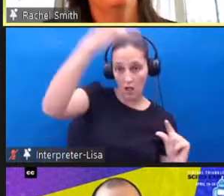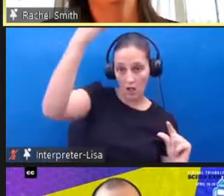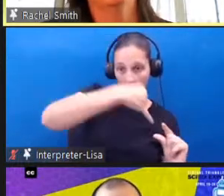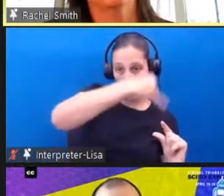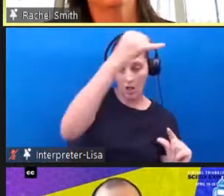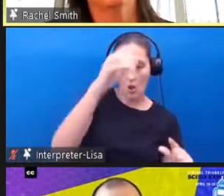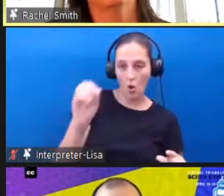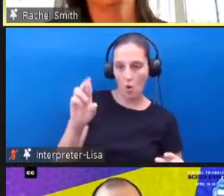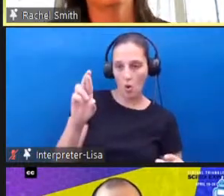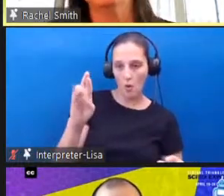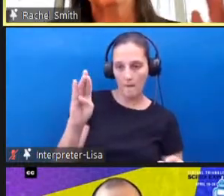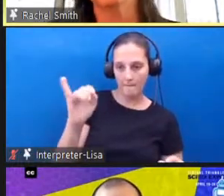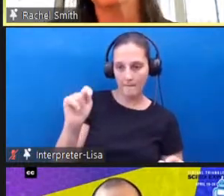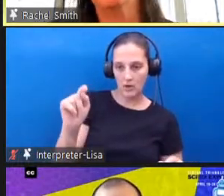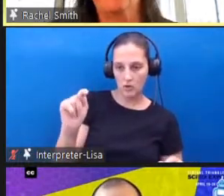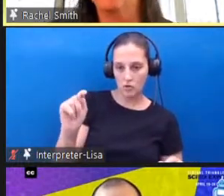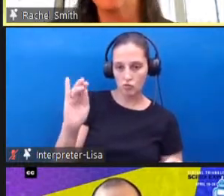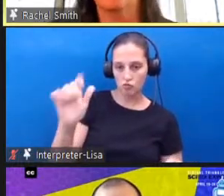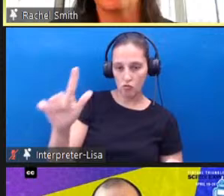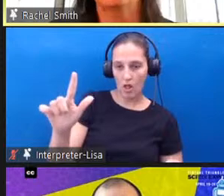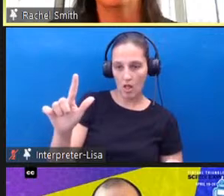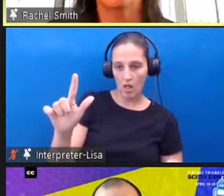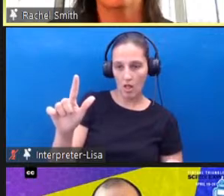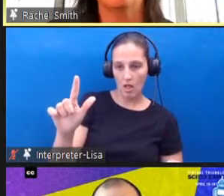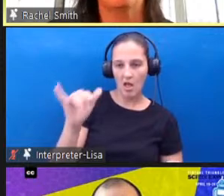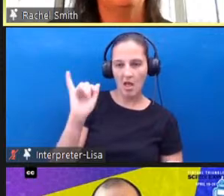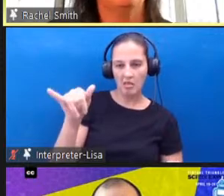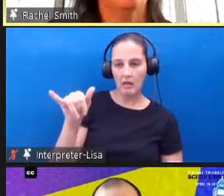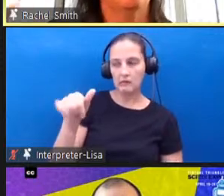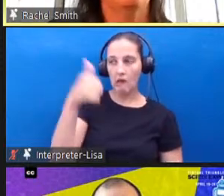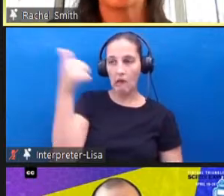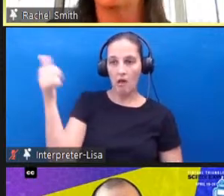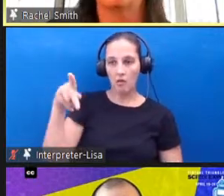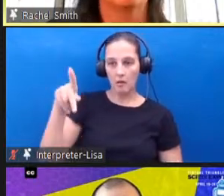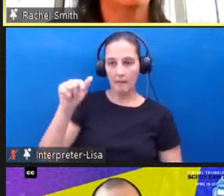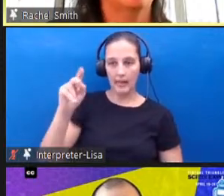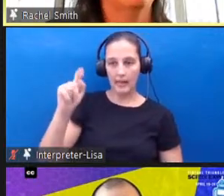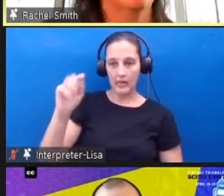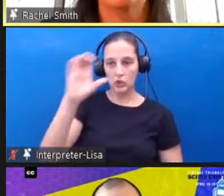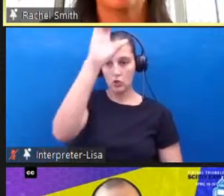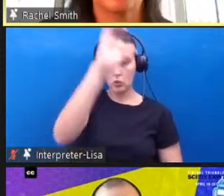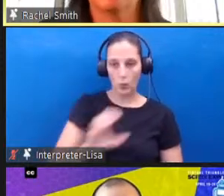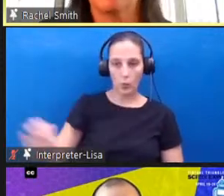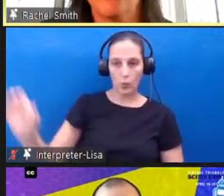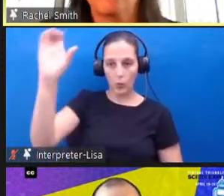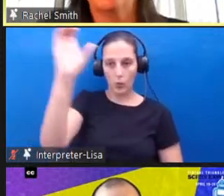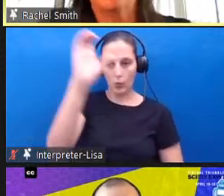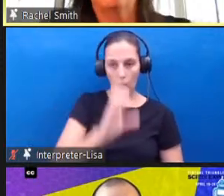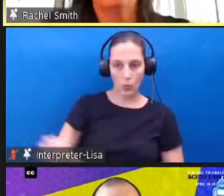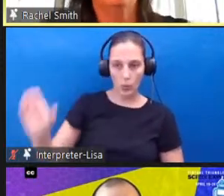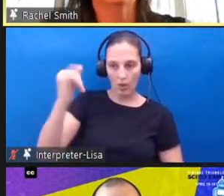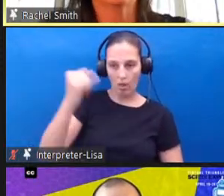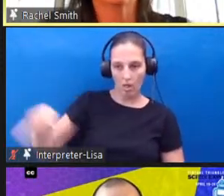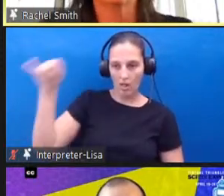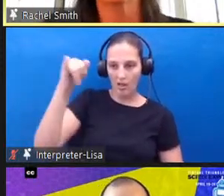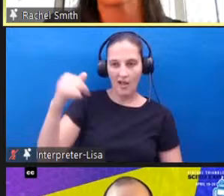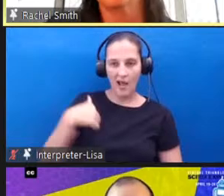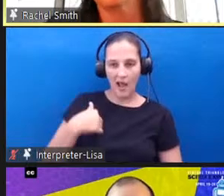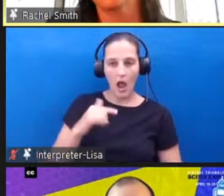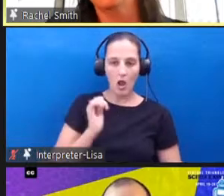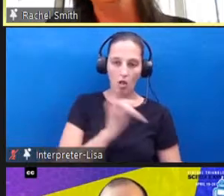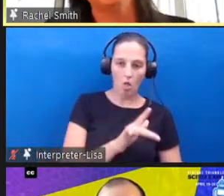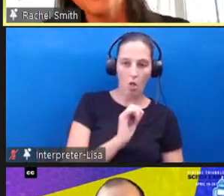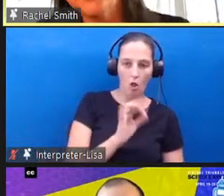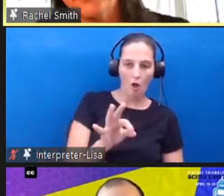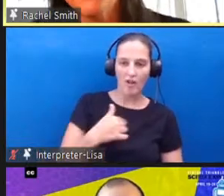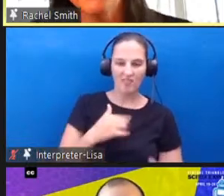here, most of which are the planets around us, and there may be a mission or something in there. I didn't actually turn them off. I left them in because I thought it was kind of cool